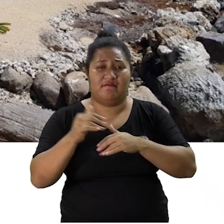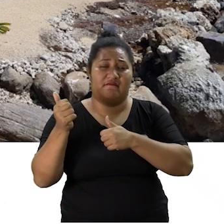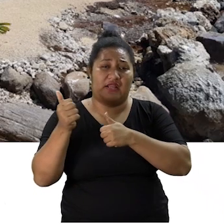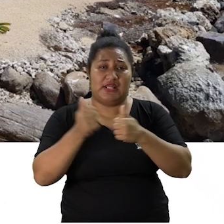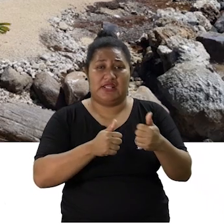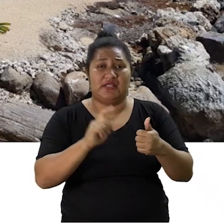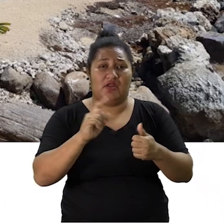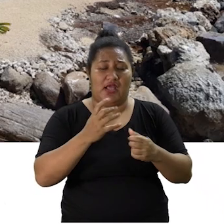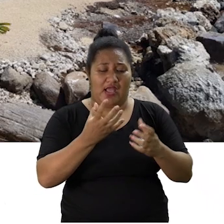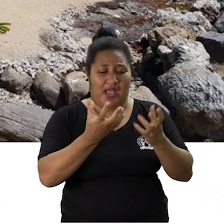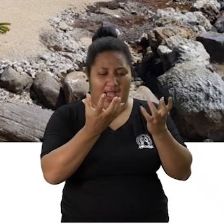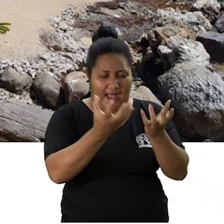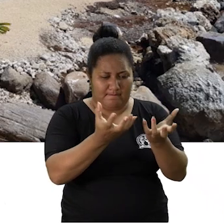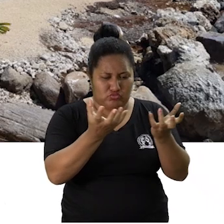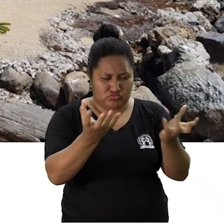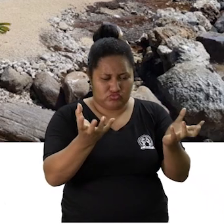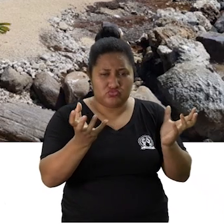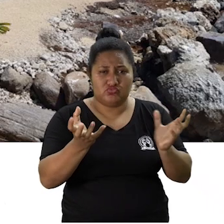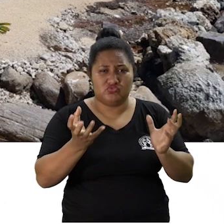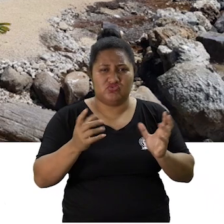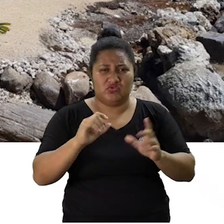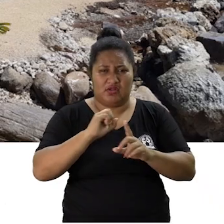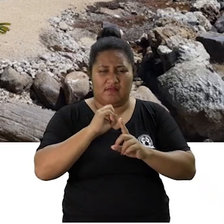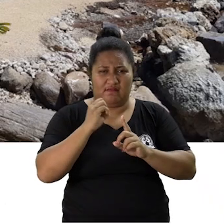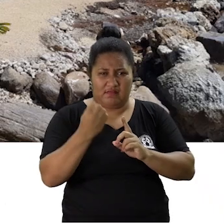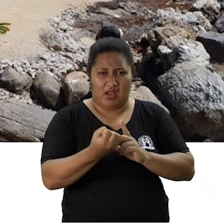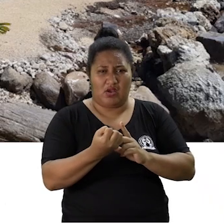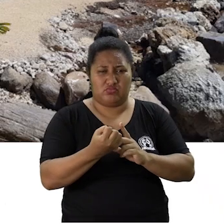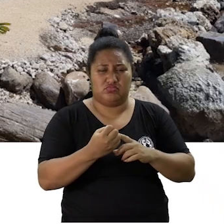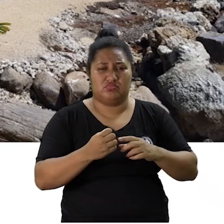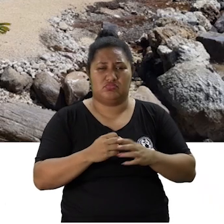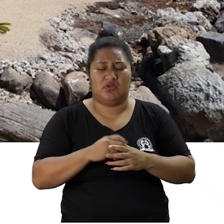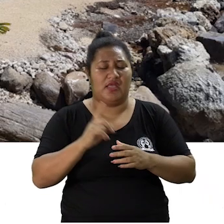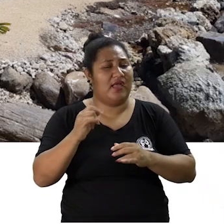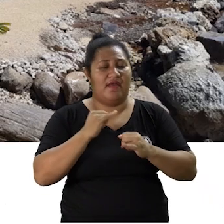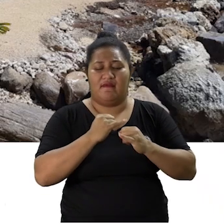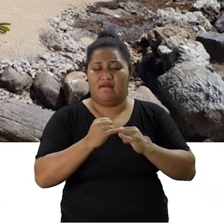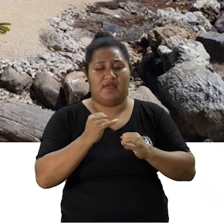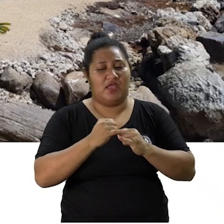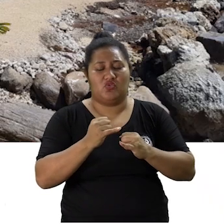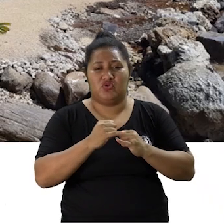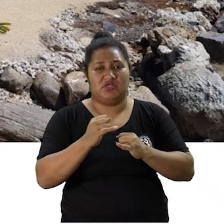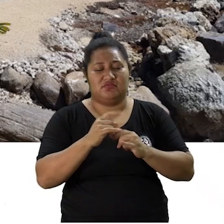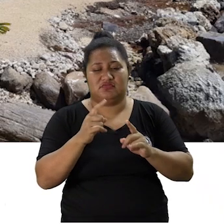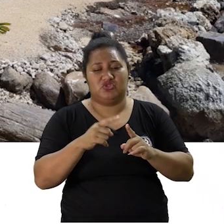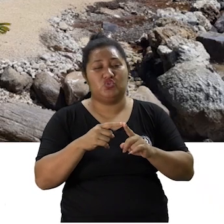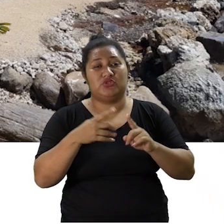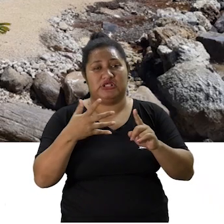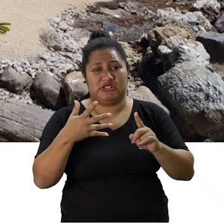ia amuma au o le vaenga o le sisiamo. It's very unique